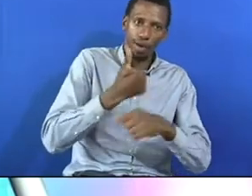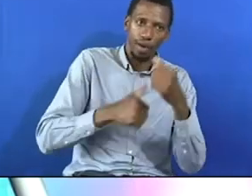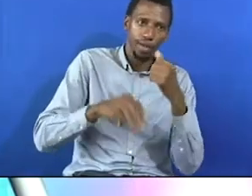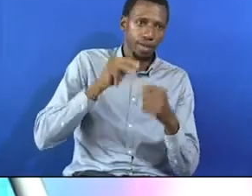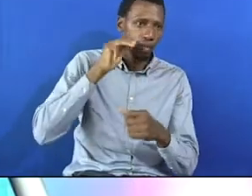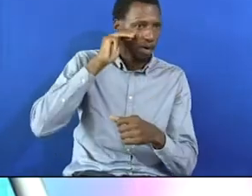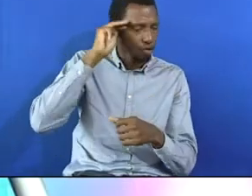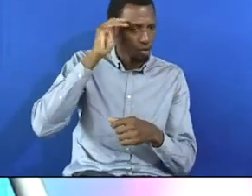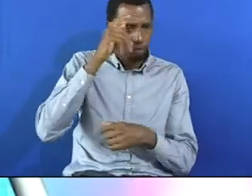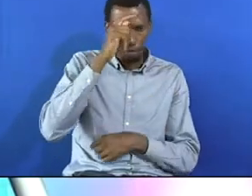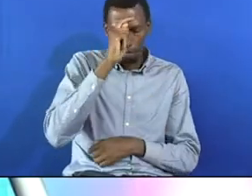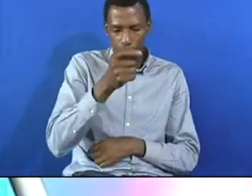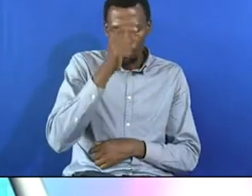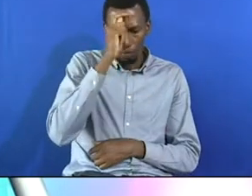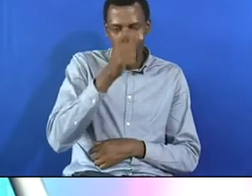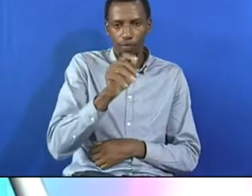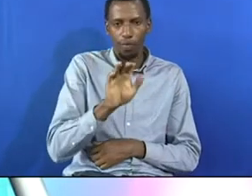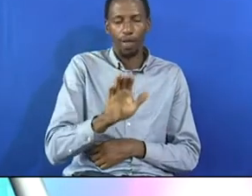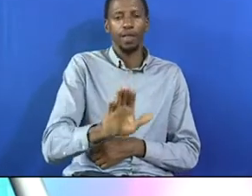the space of those individuals.